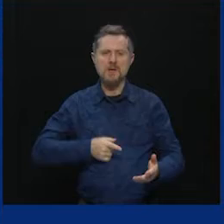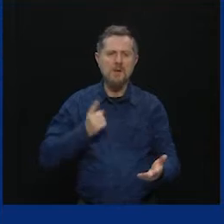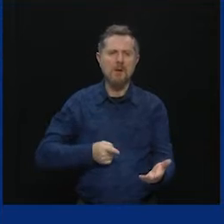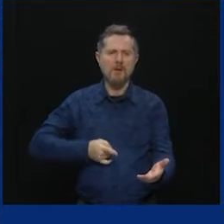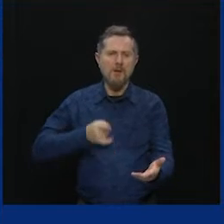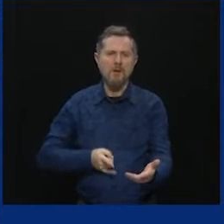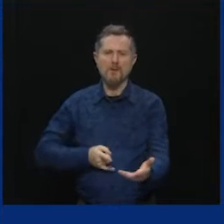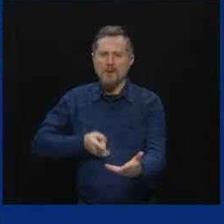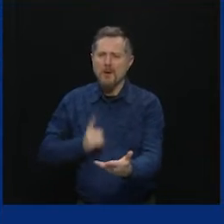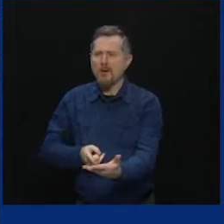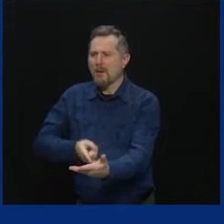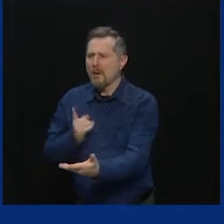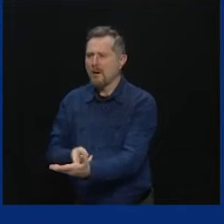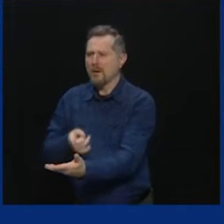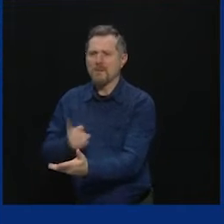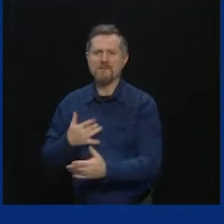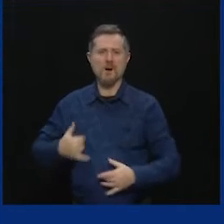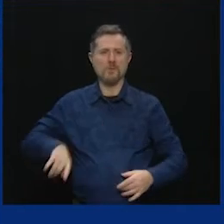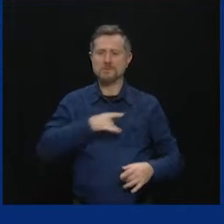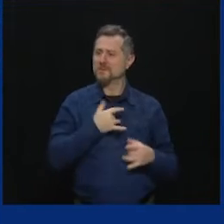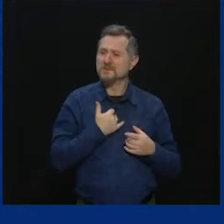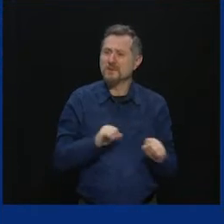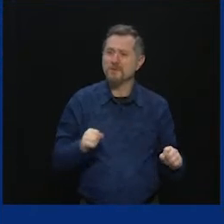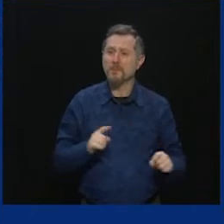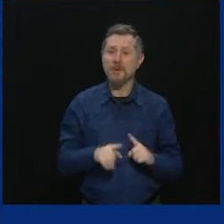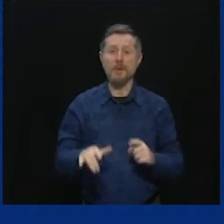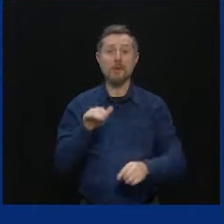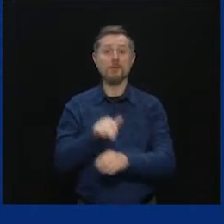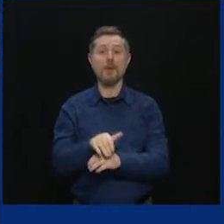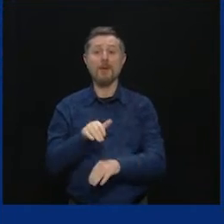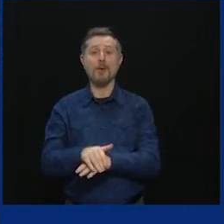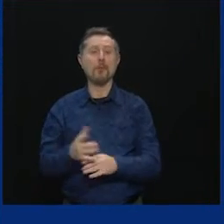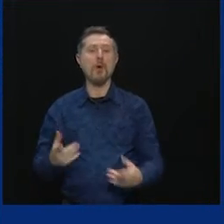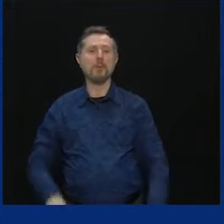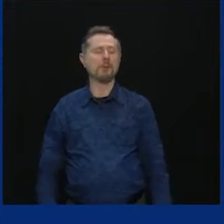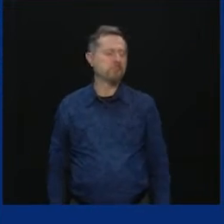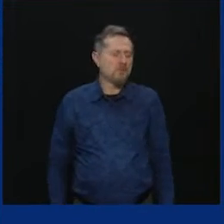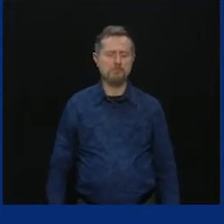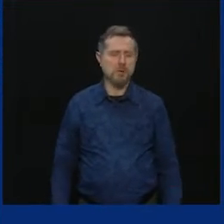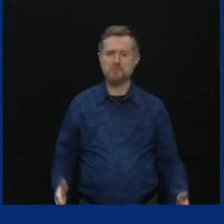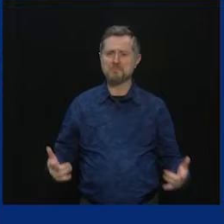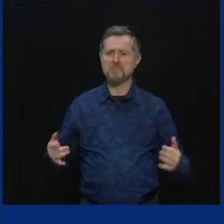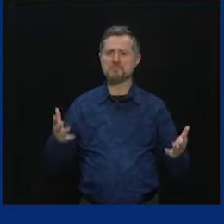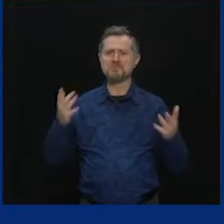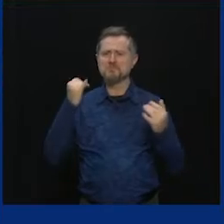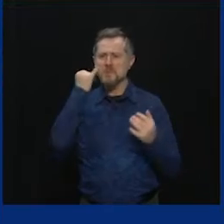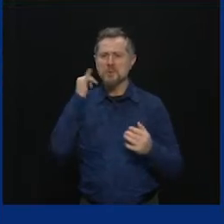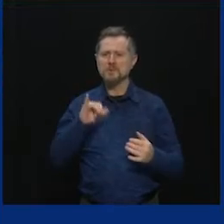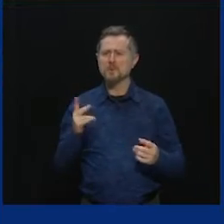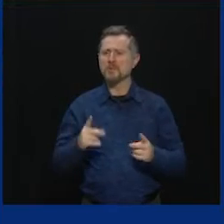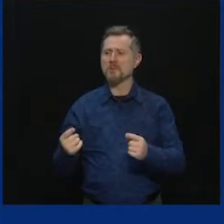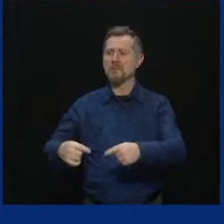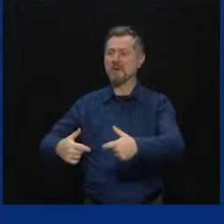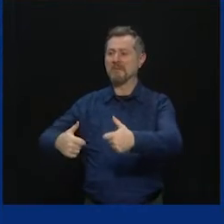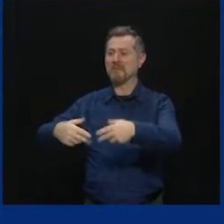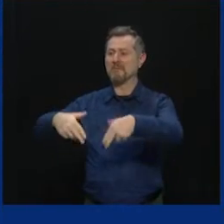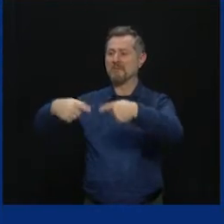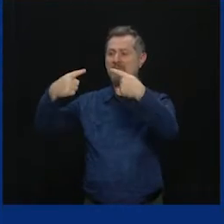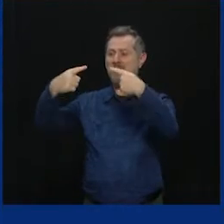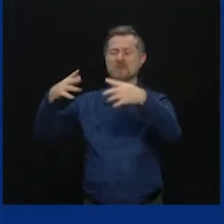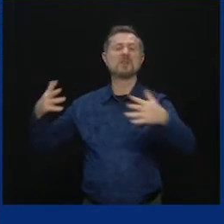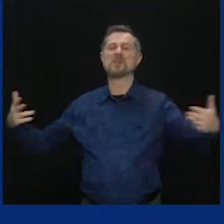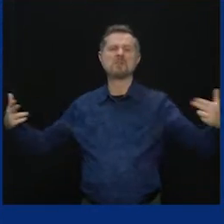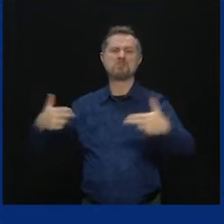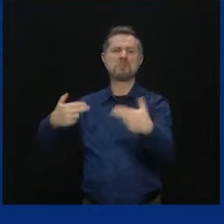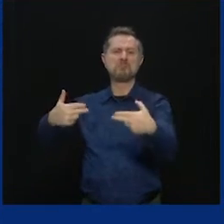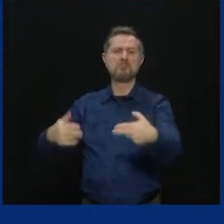tonight? What's going to happen when the sun goes down? What's going to happen when someone gets mad at somebody and they pull out a gun? And we just all went through